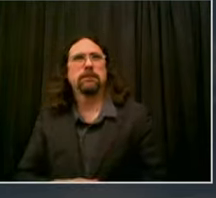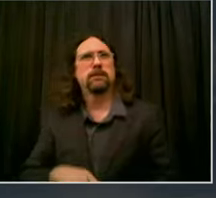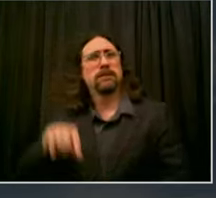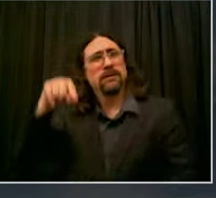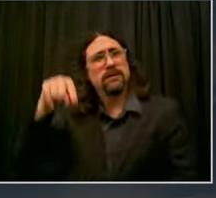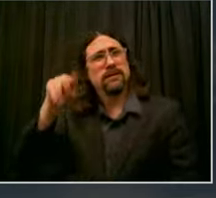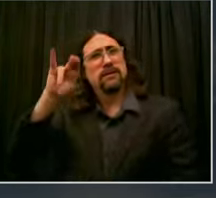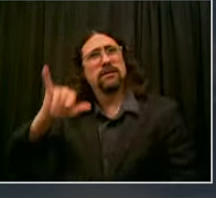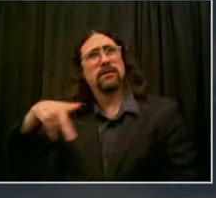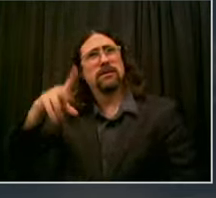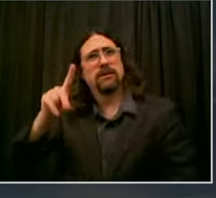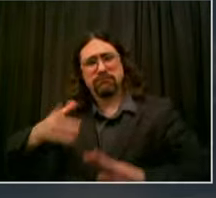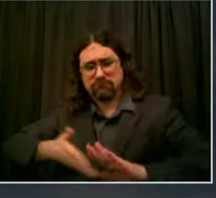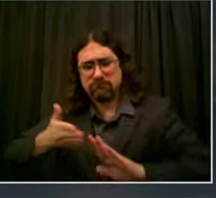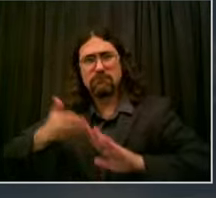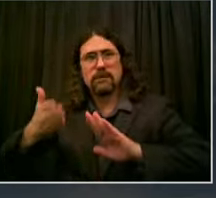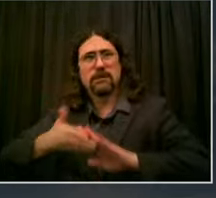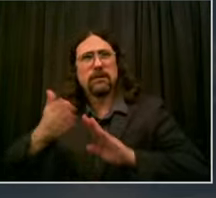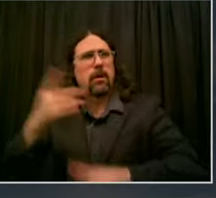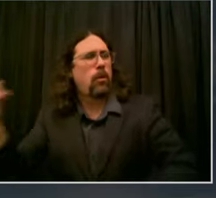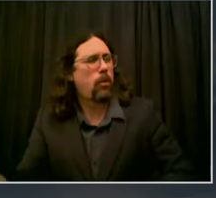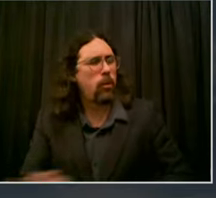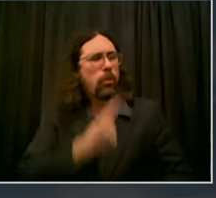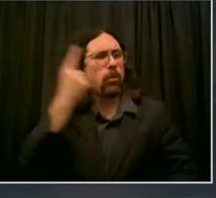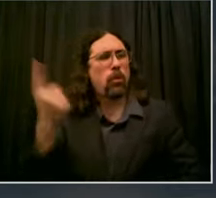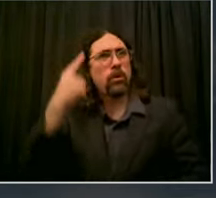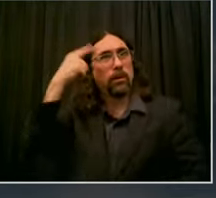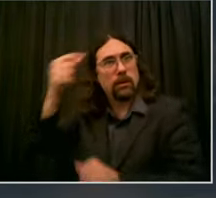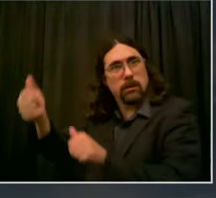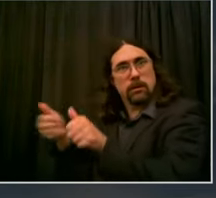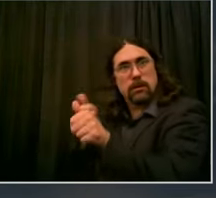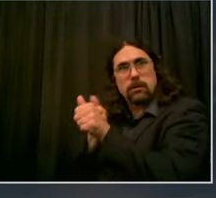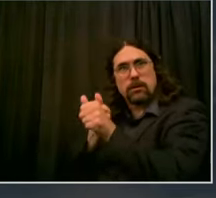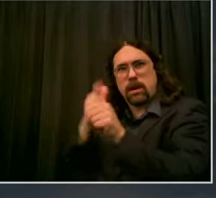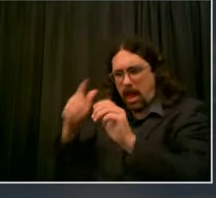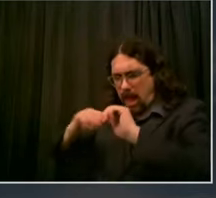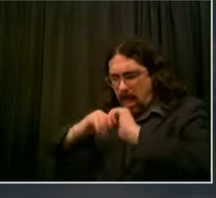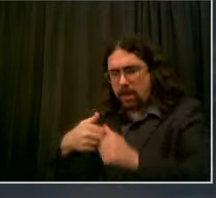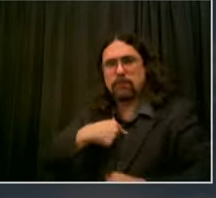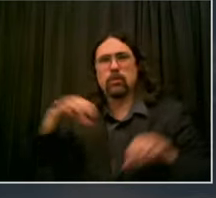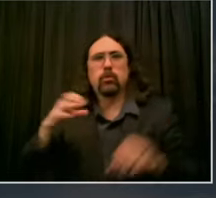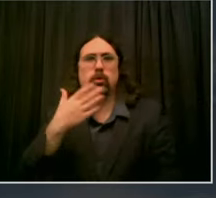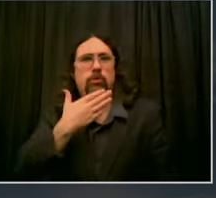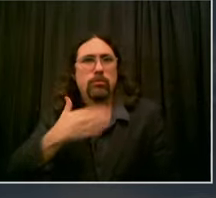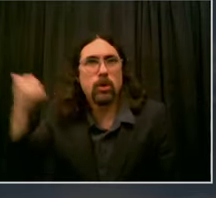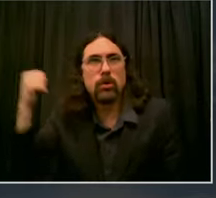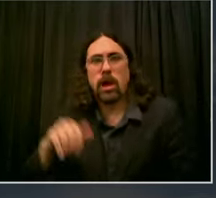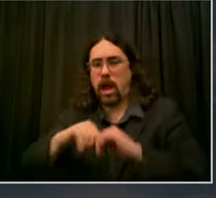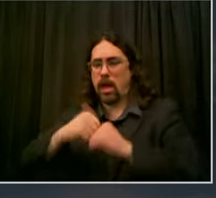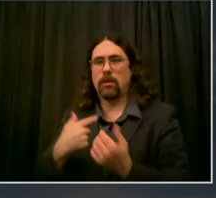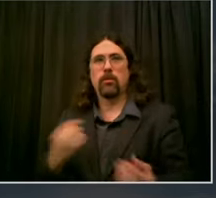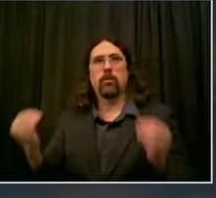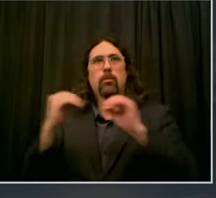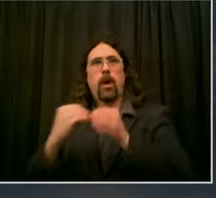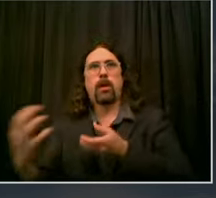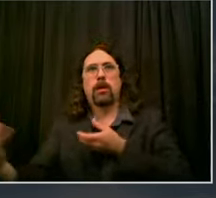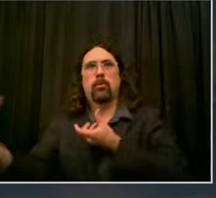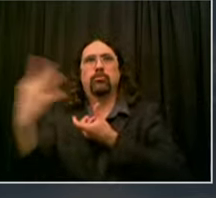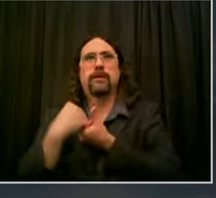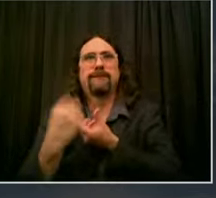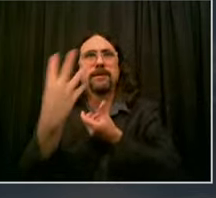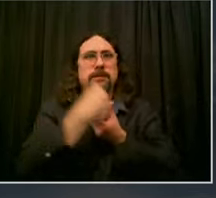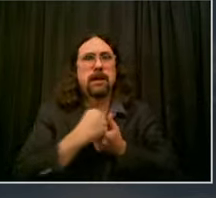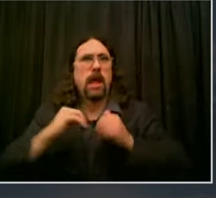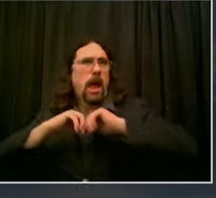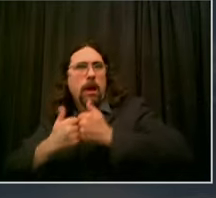orders that are appropriate that we can't meet. We can't have people outside on the streets. So, you know, between working with